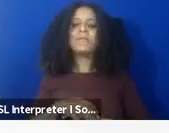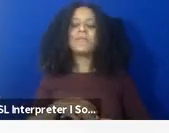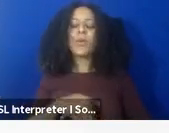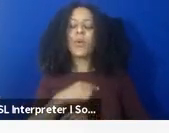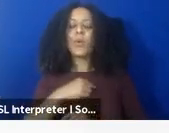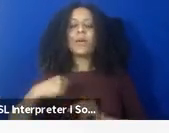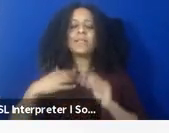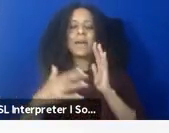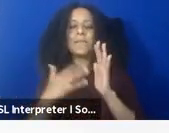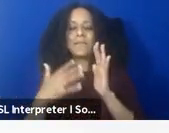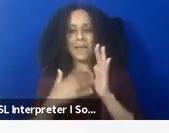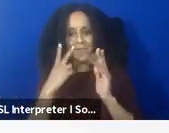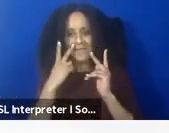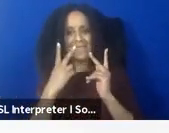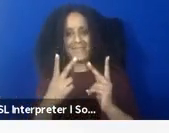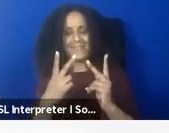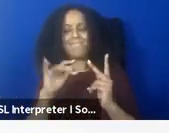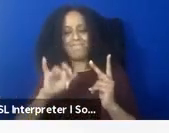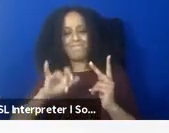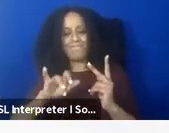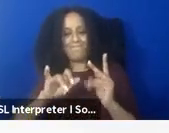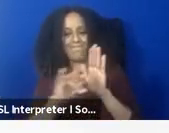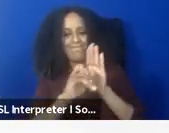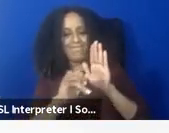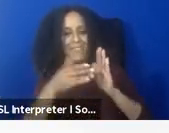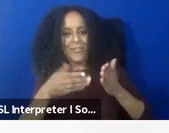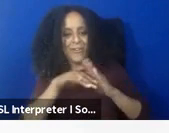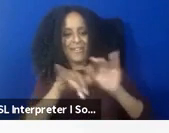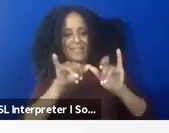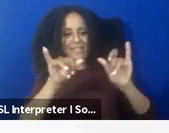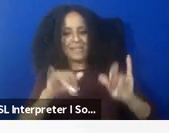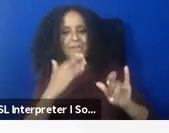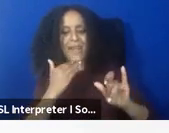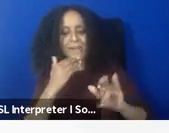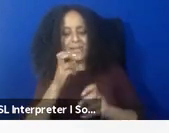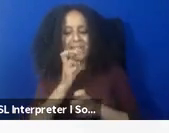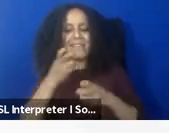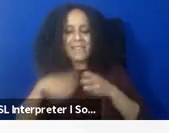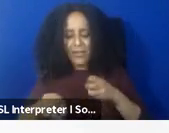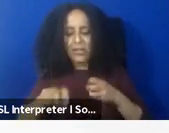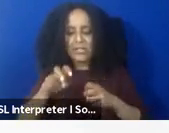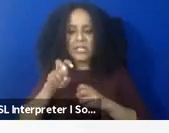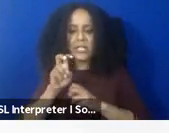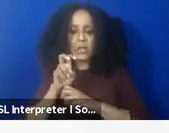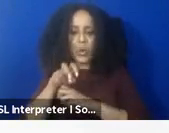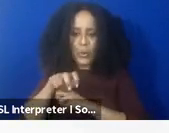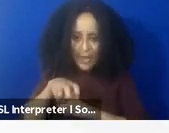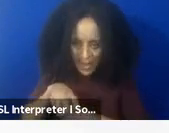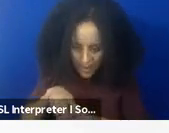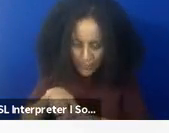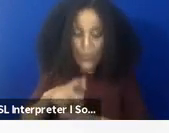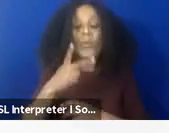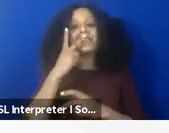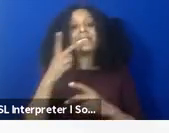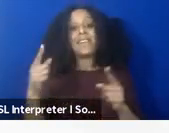see decrements in these parts of the vestibular system with diabetes. And oftentimes we see conflicting evidence between